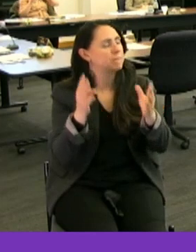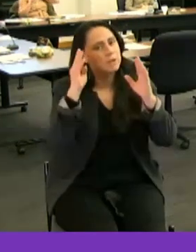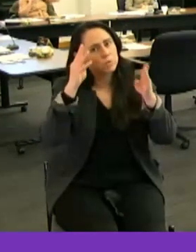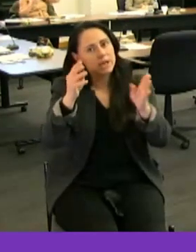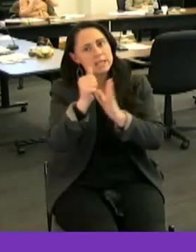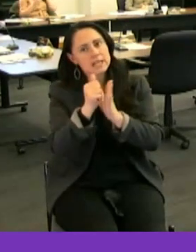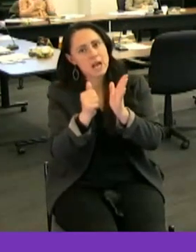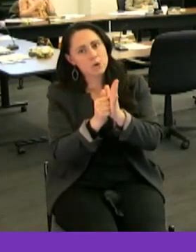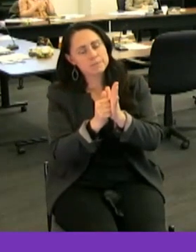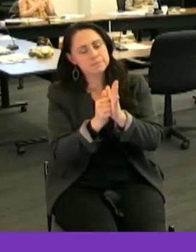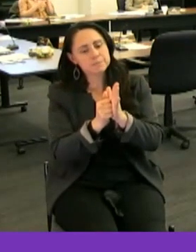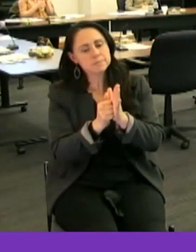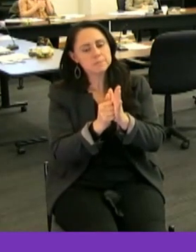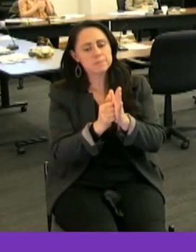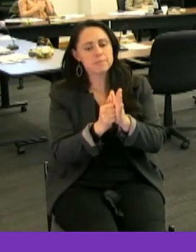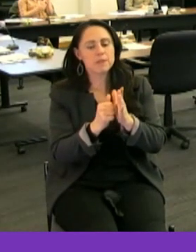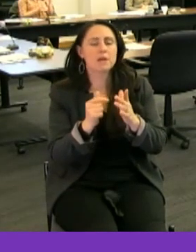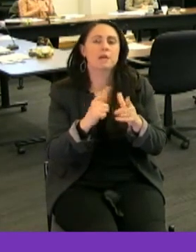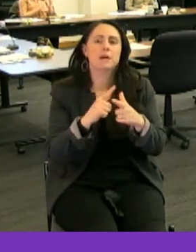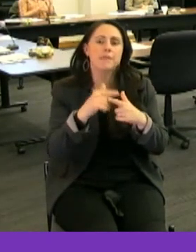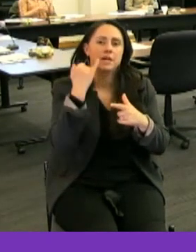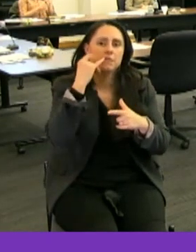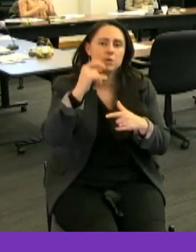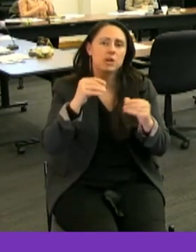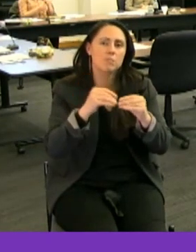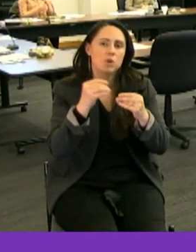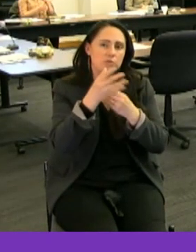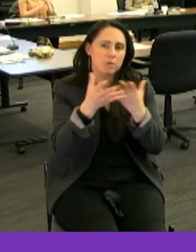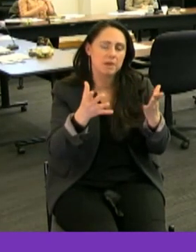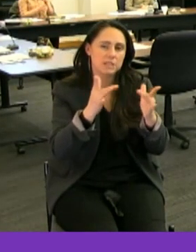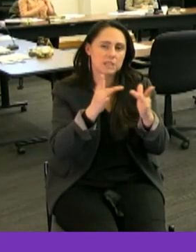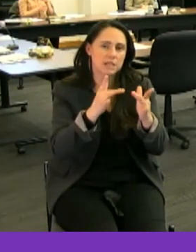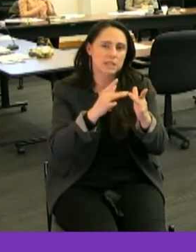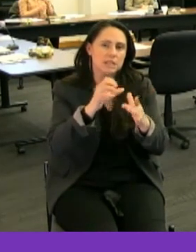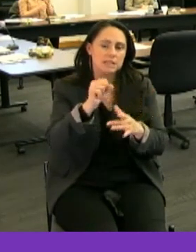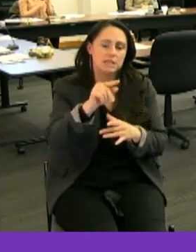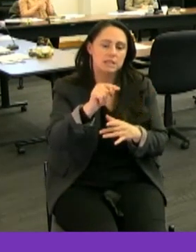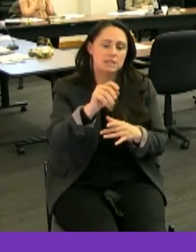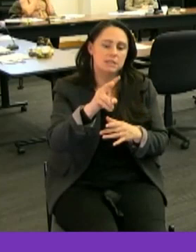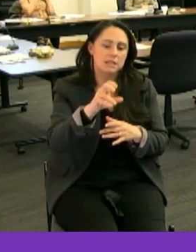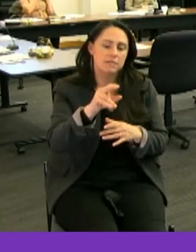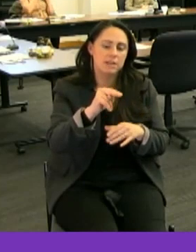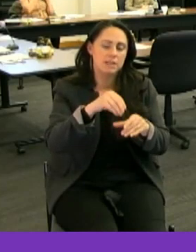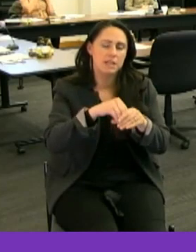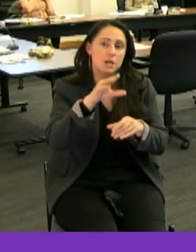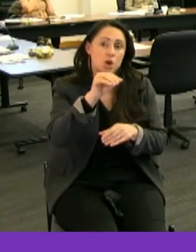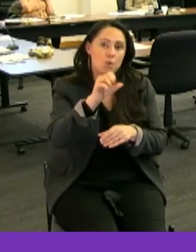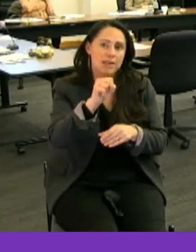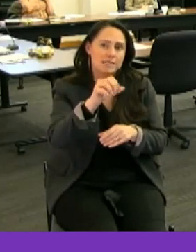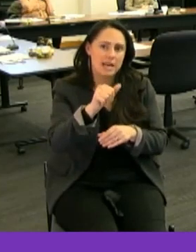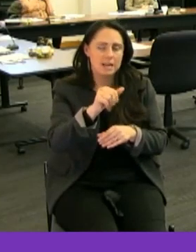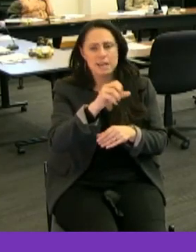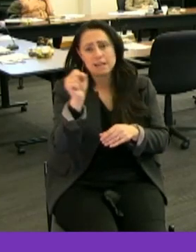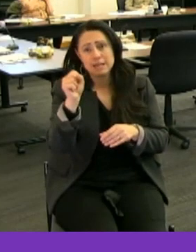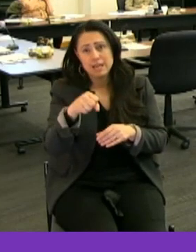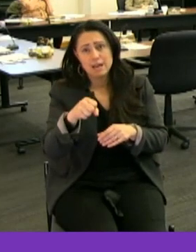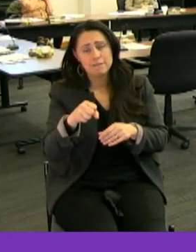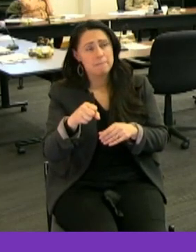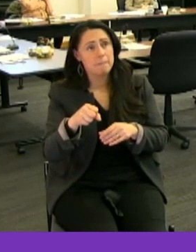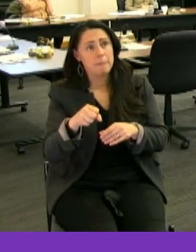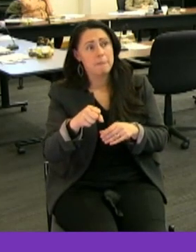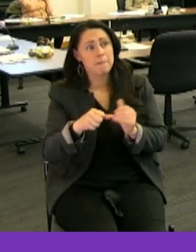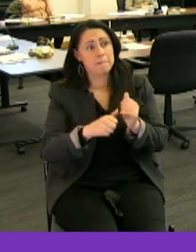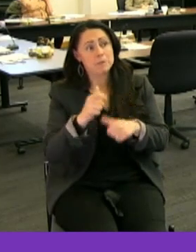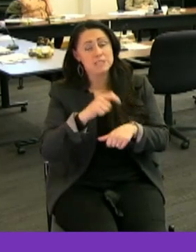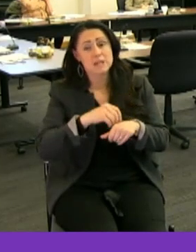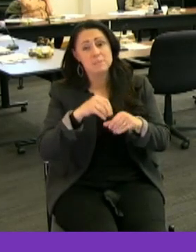account, and then if you need any more information, you just contact Steven. He's at OSA. And yeah, it's